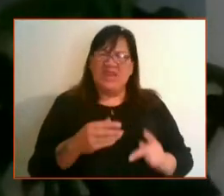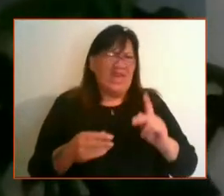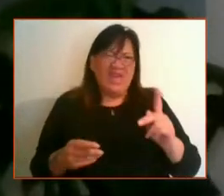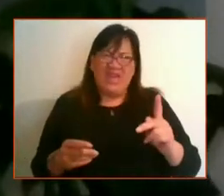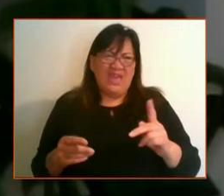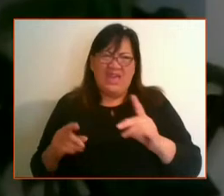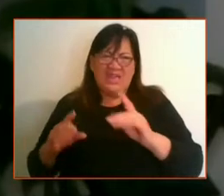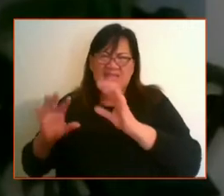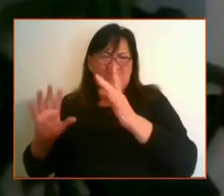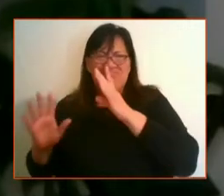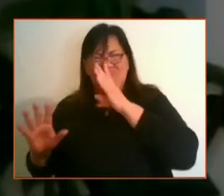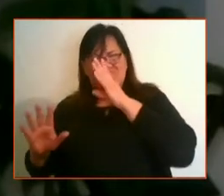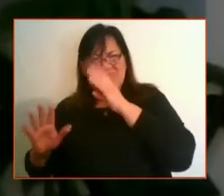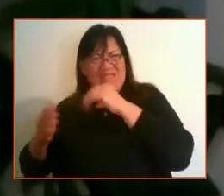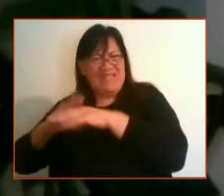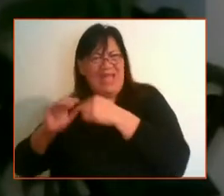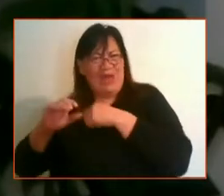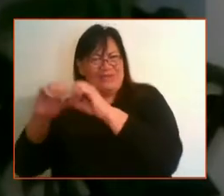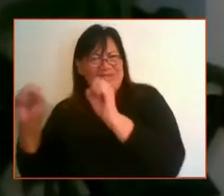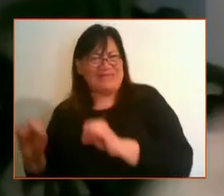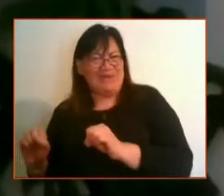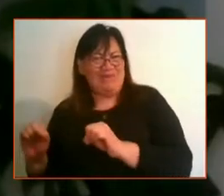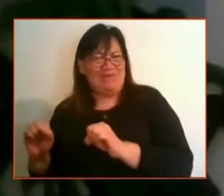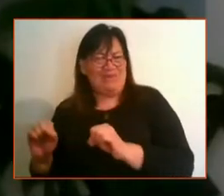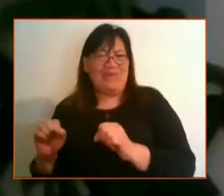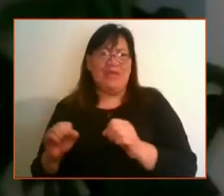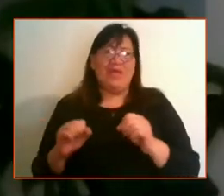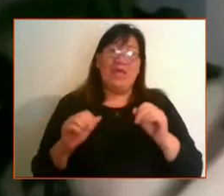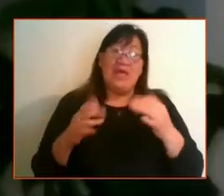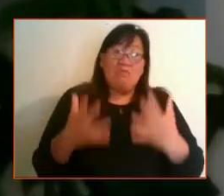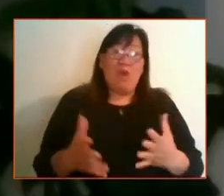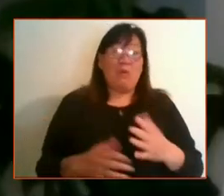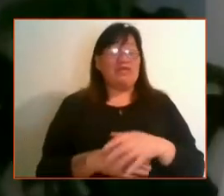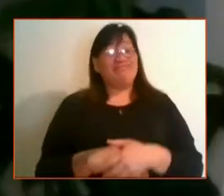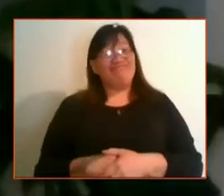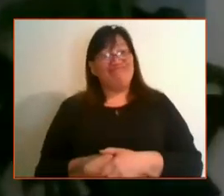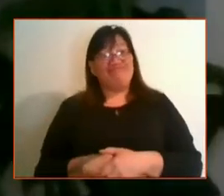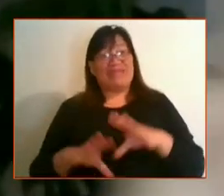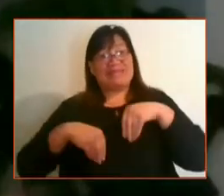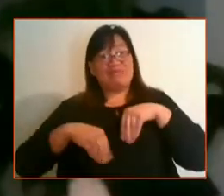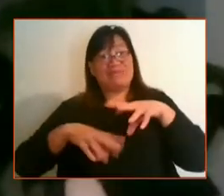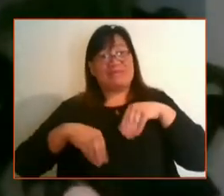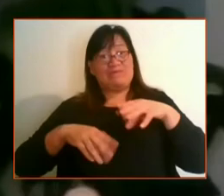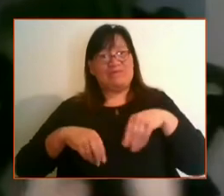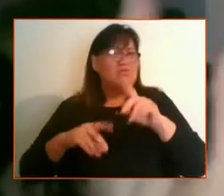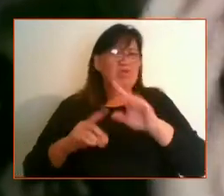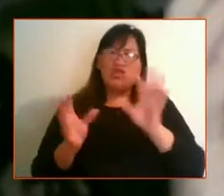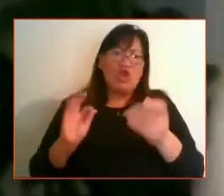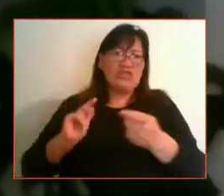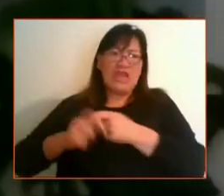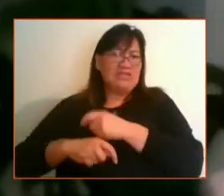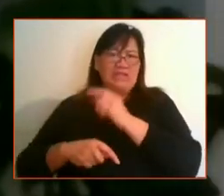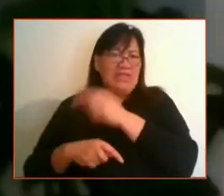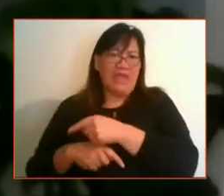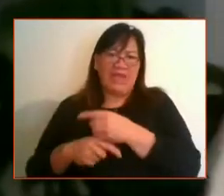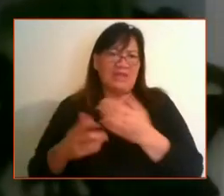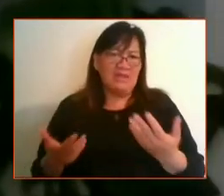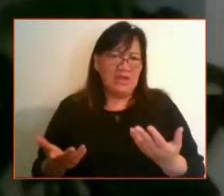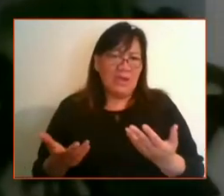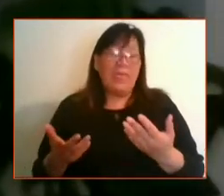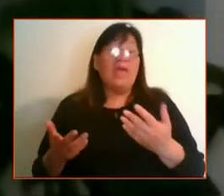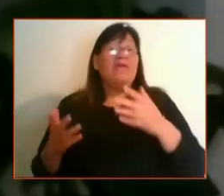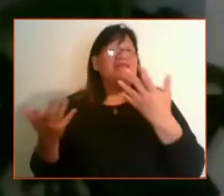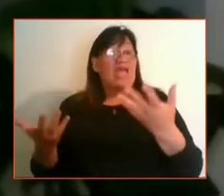our system, and it is something that we are currently complicit in by choosing not to act on disaggregating it. Removing